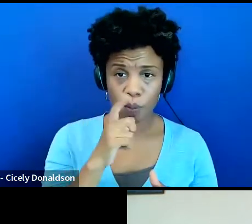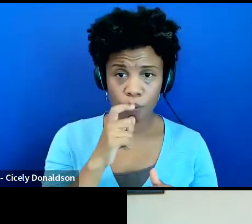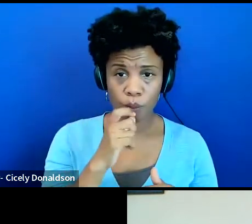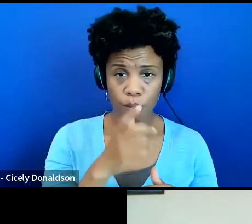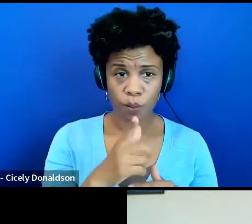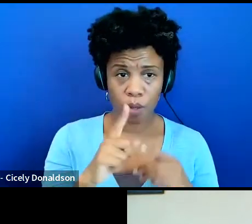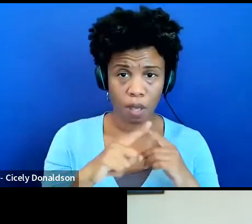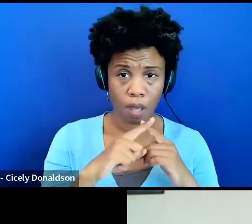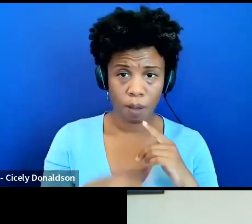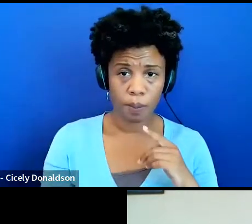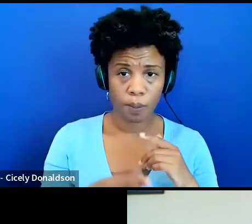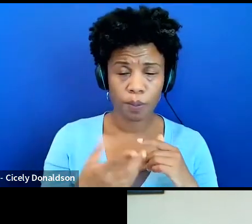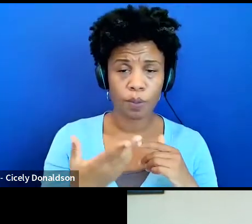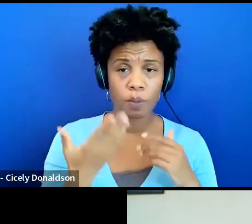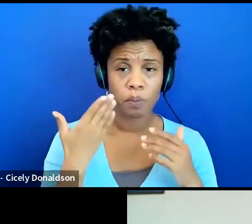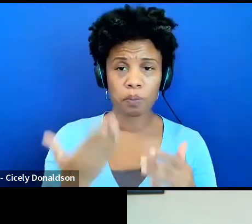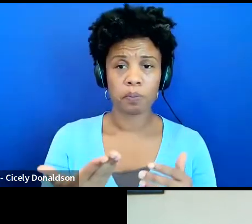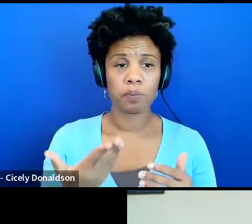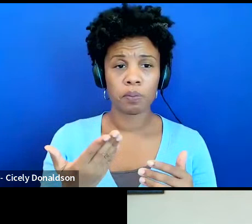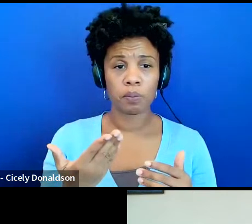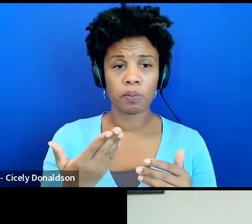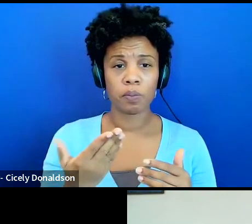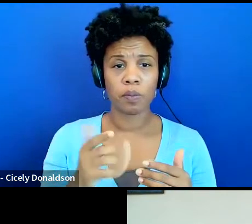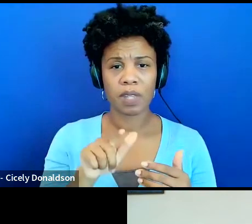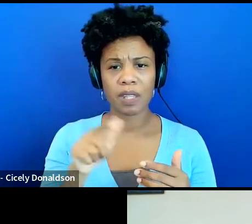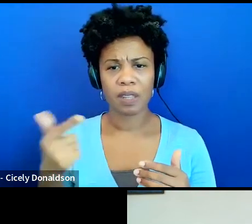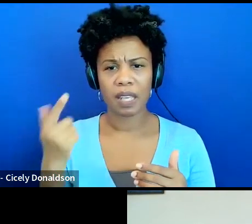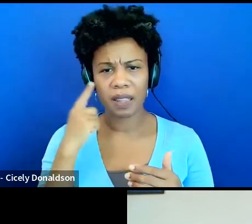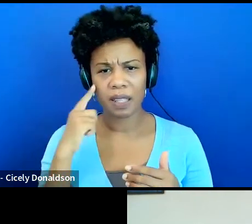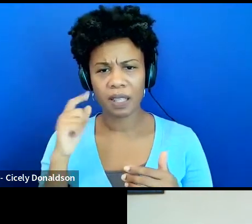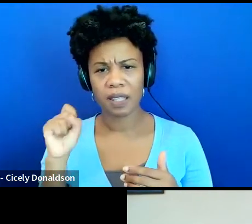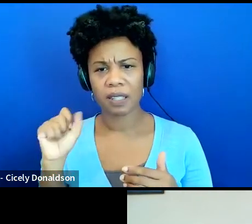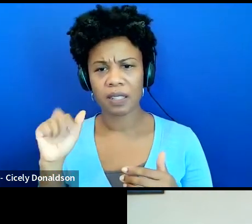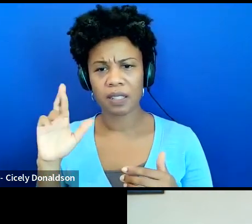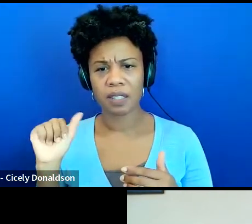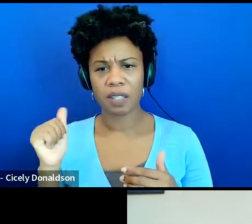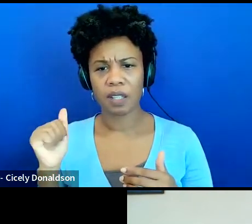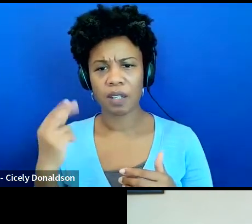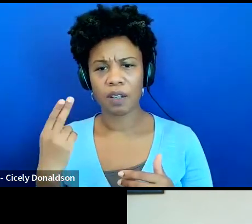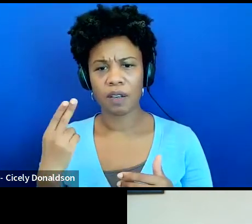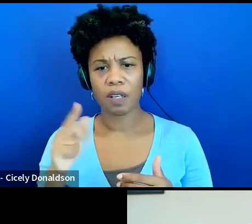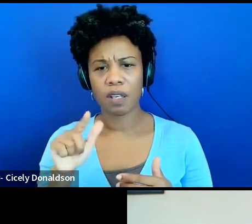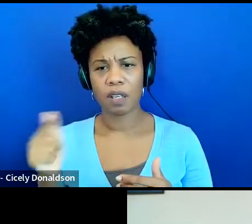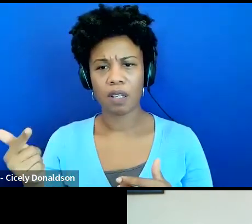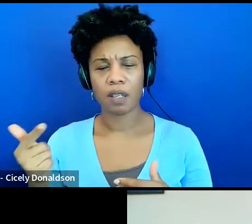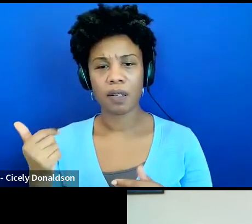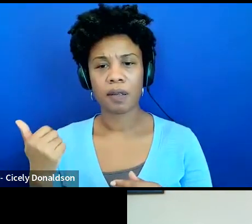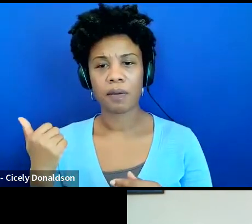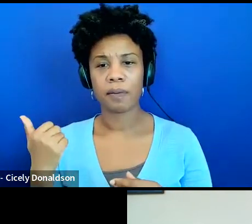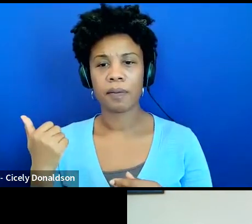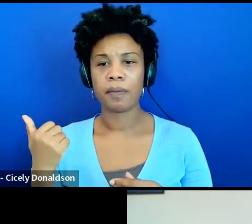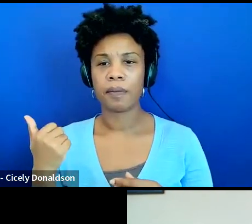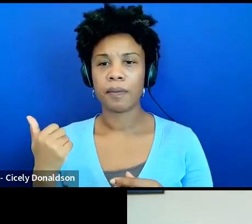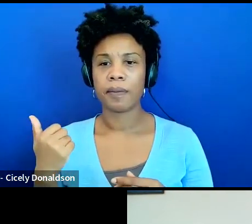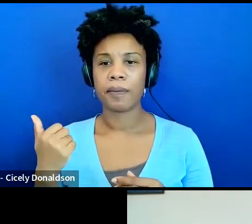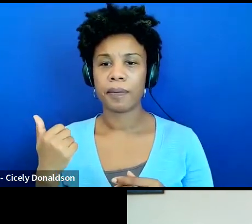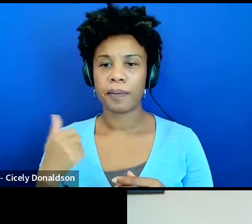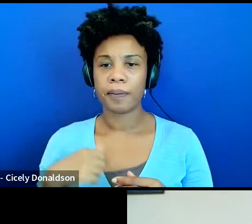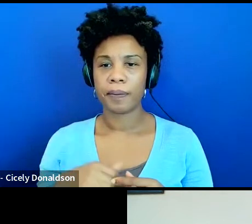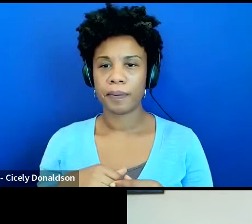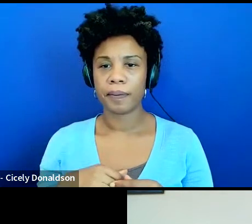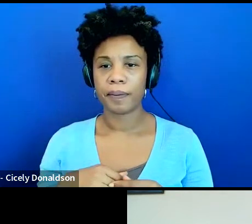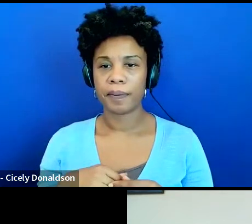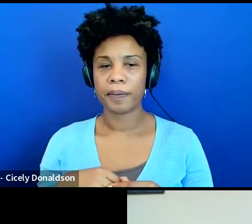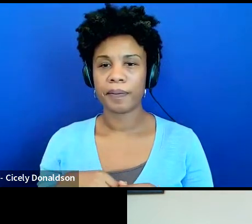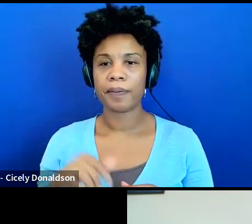unmute and go ahead. And then I think Sarah is second. Thank you. This is Dr. Kamabach. Thank